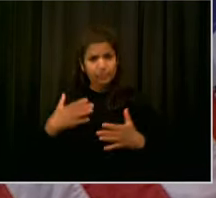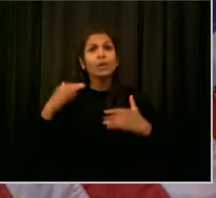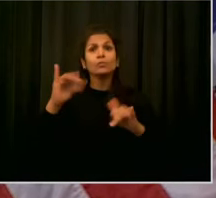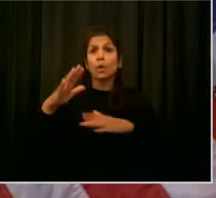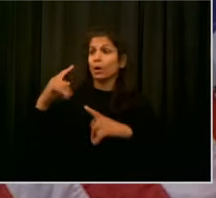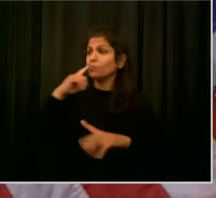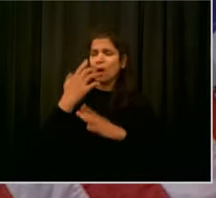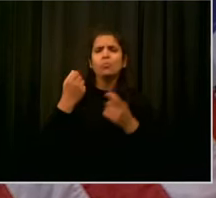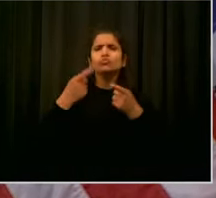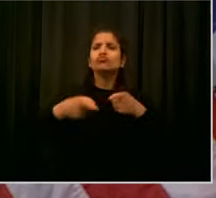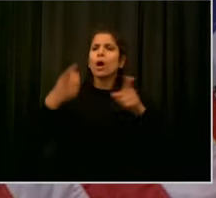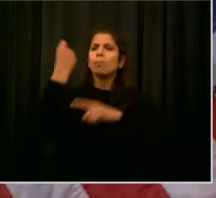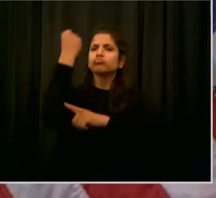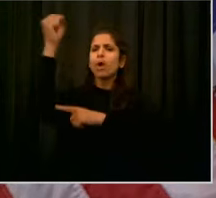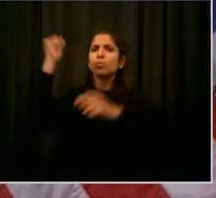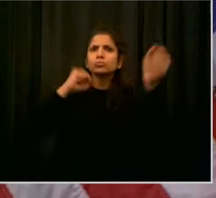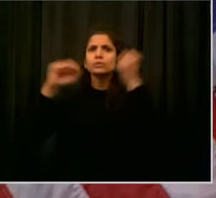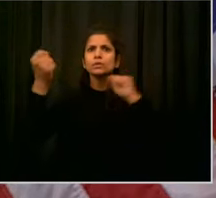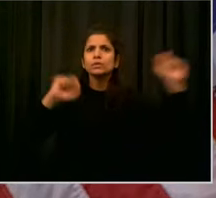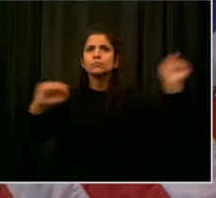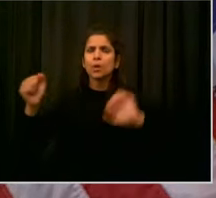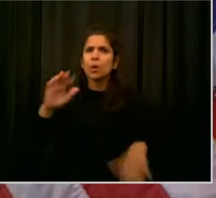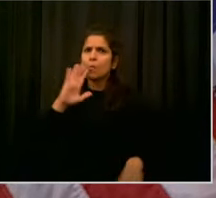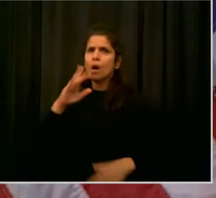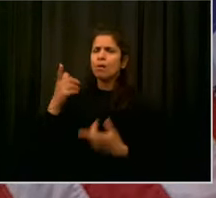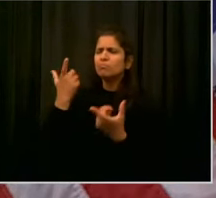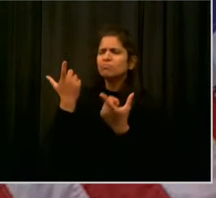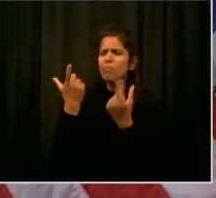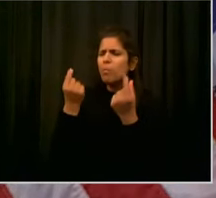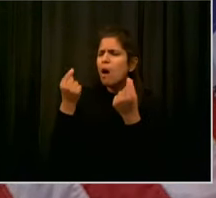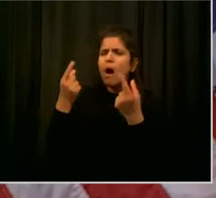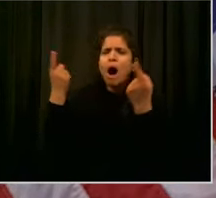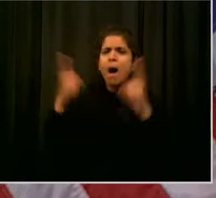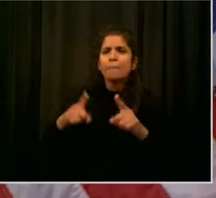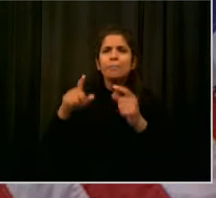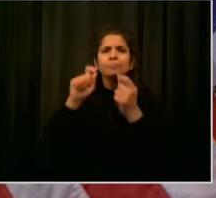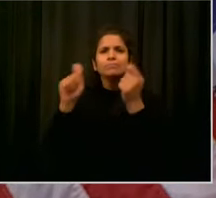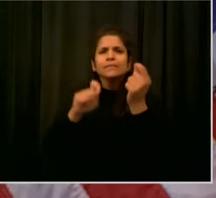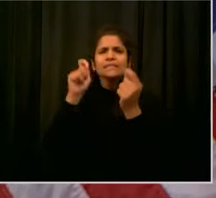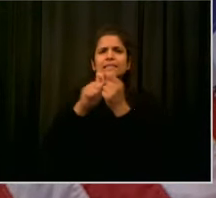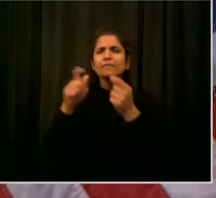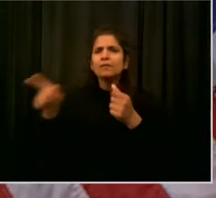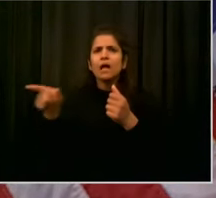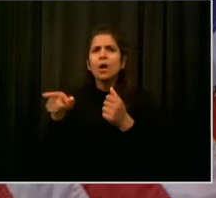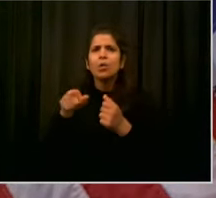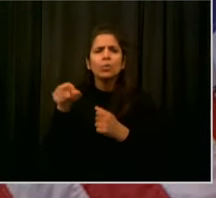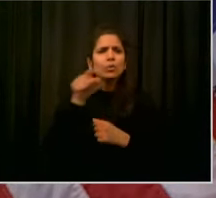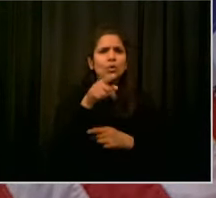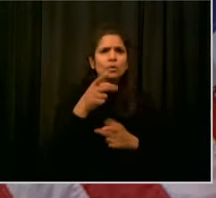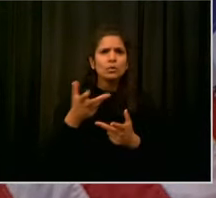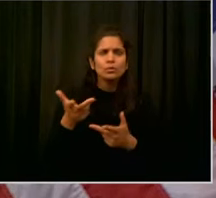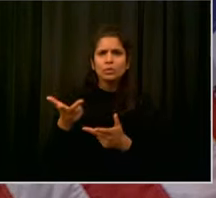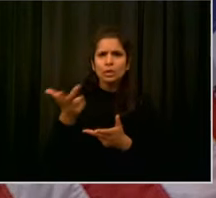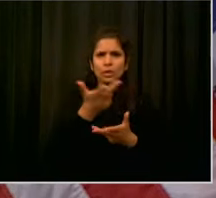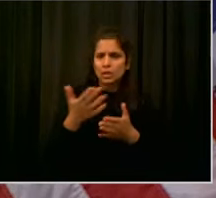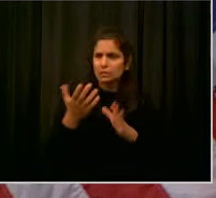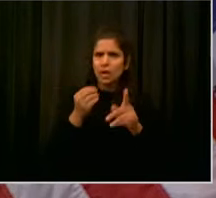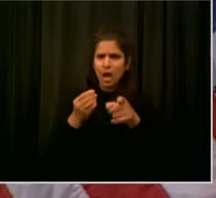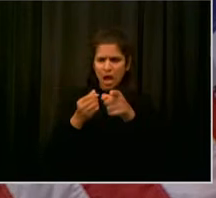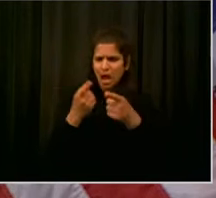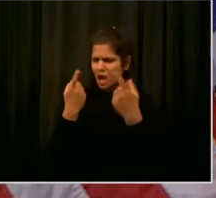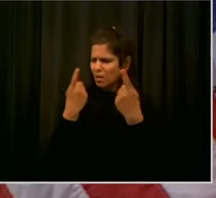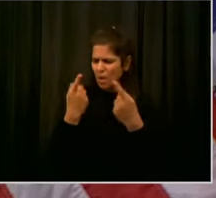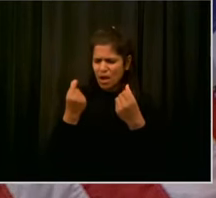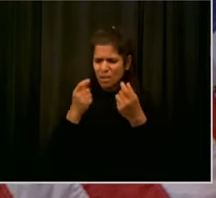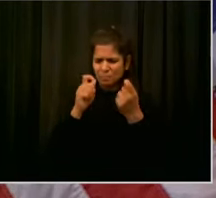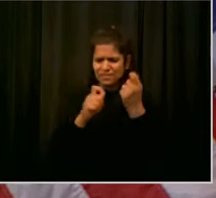And secondly, I was curious if you had any response to President Trump's series of tweets criticizing your